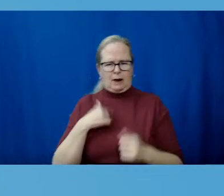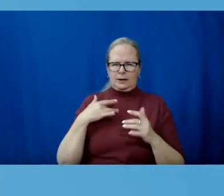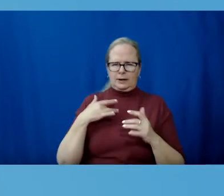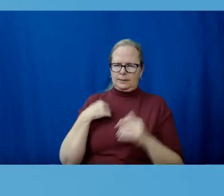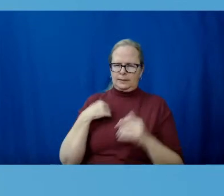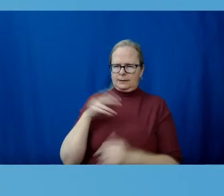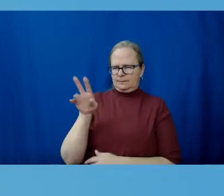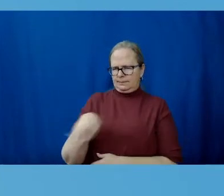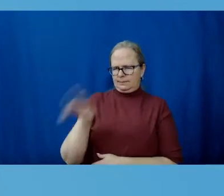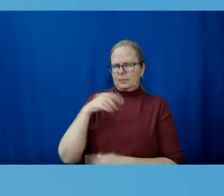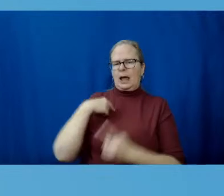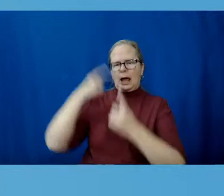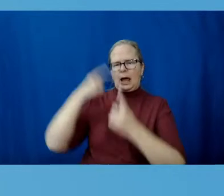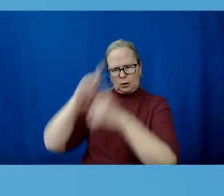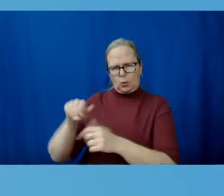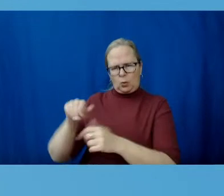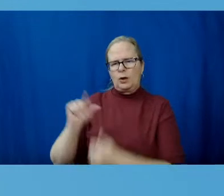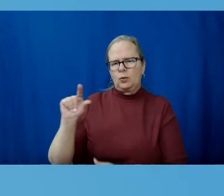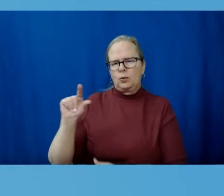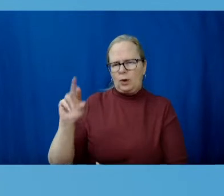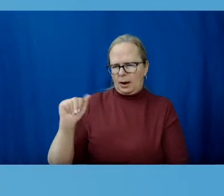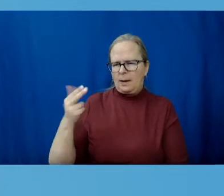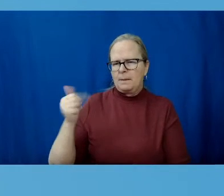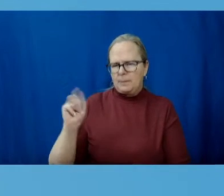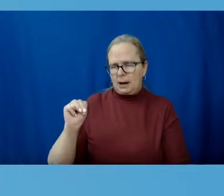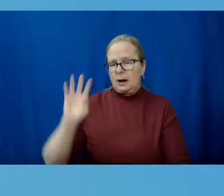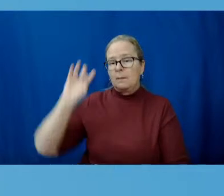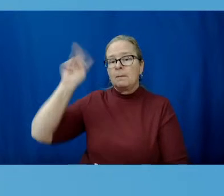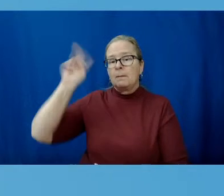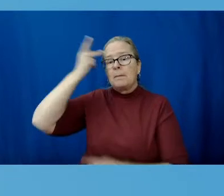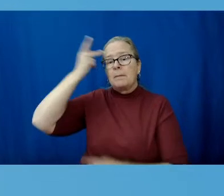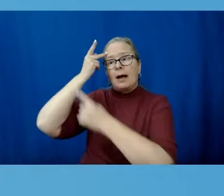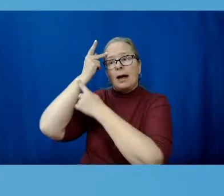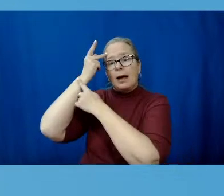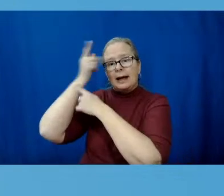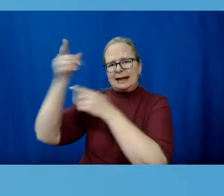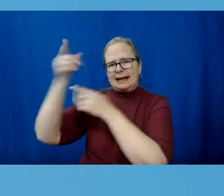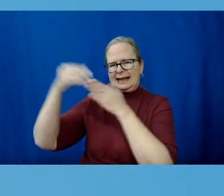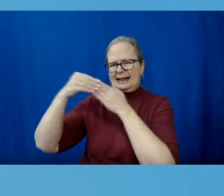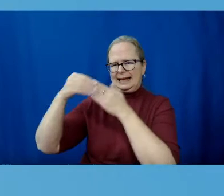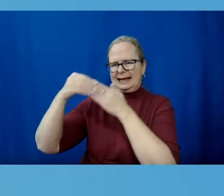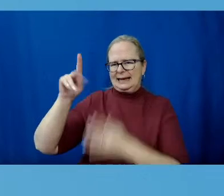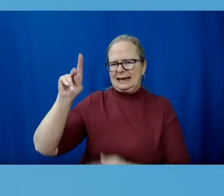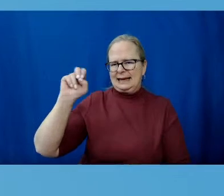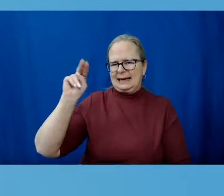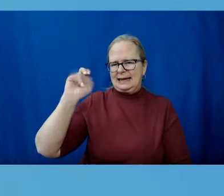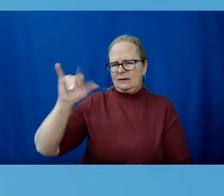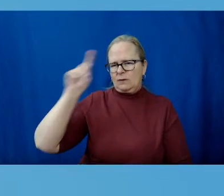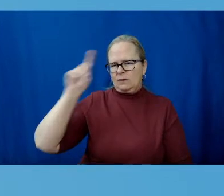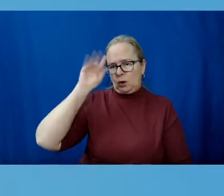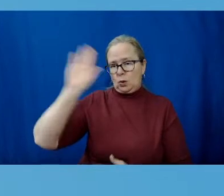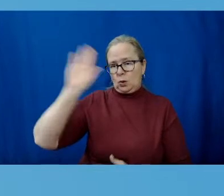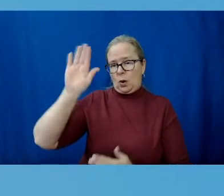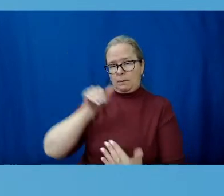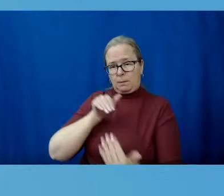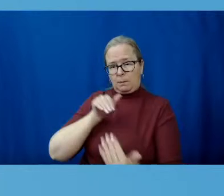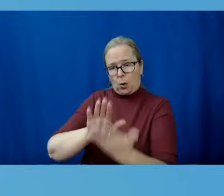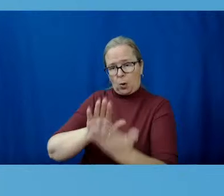good politics. I think he's got a different metric and a different standard than what I'm looking at,